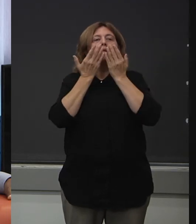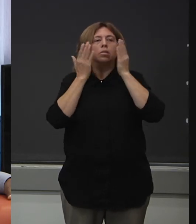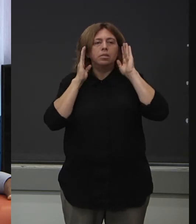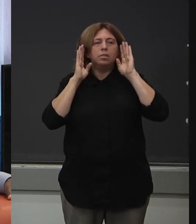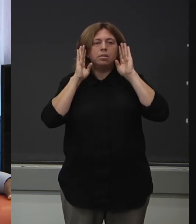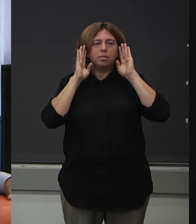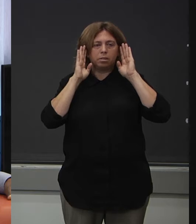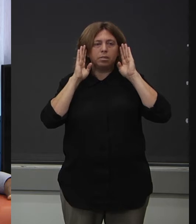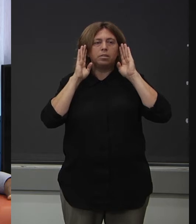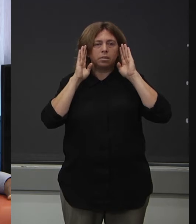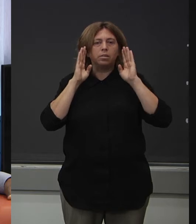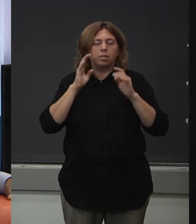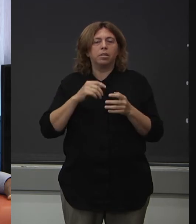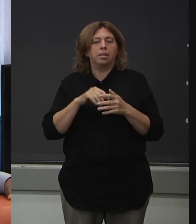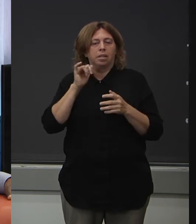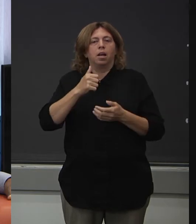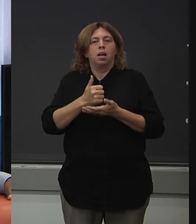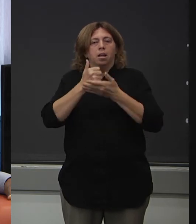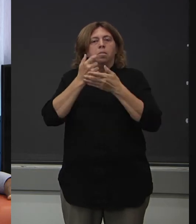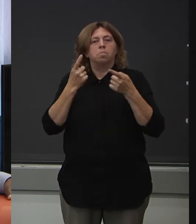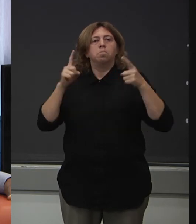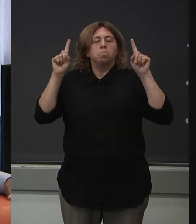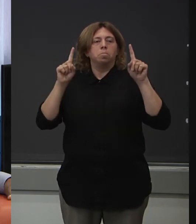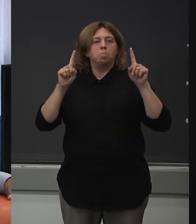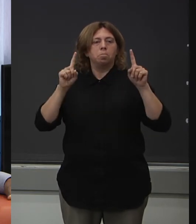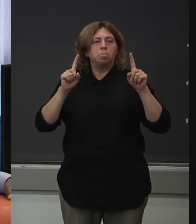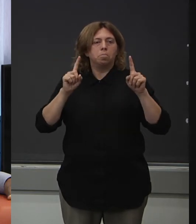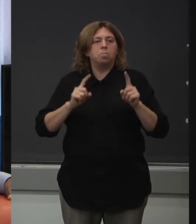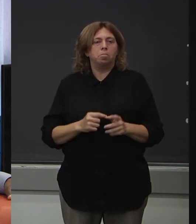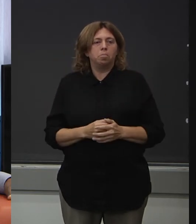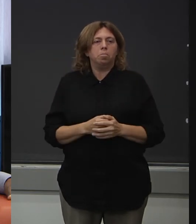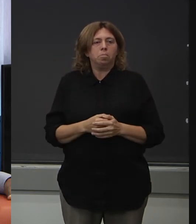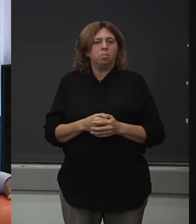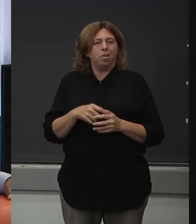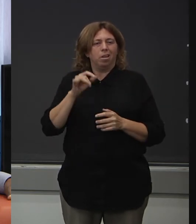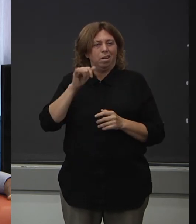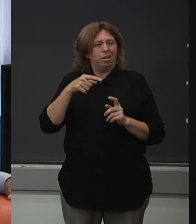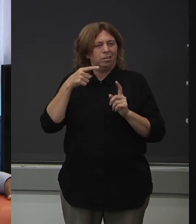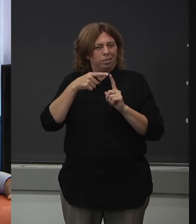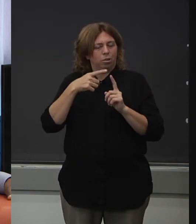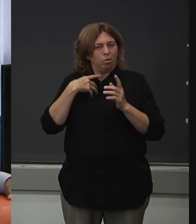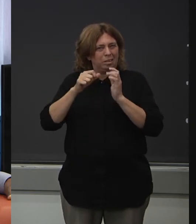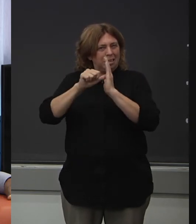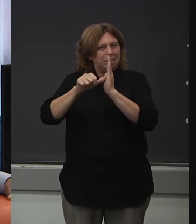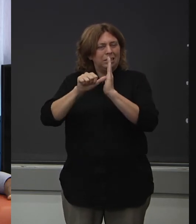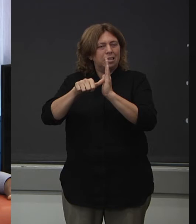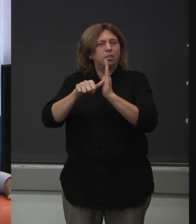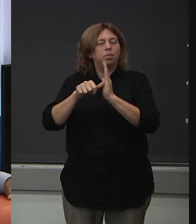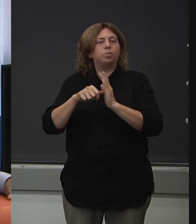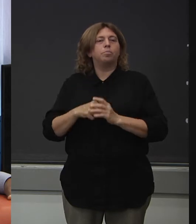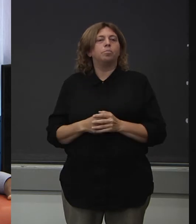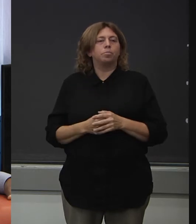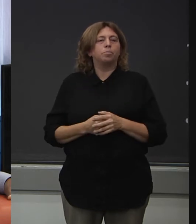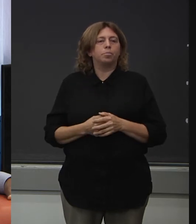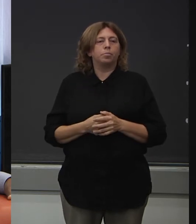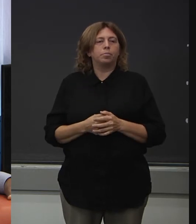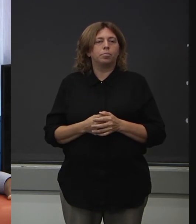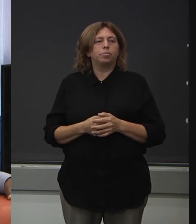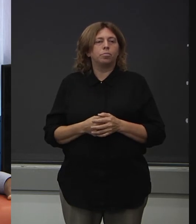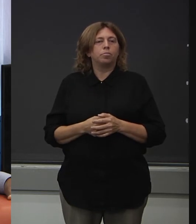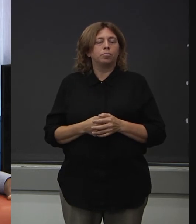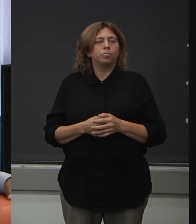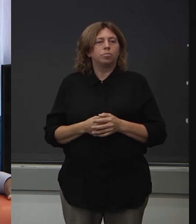But it's very, very, I'll highlight this again. We, the OHA